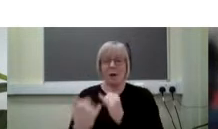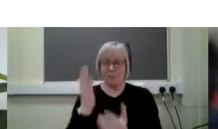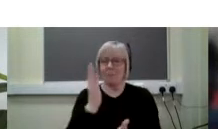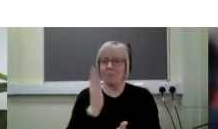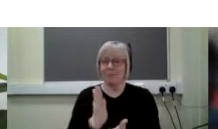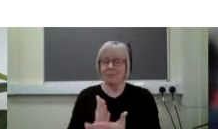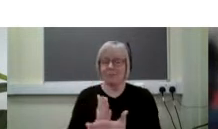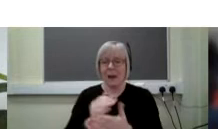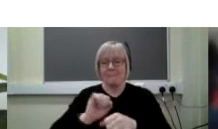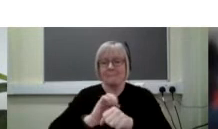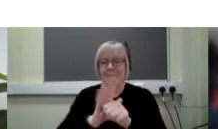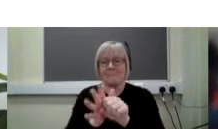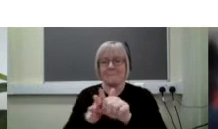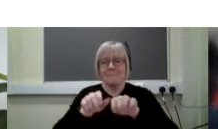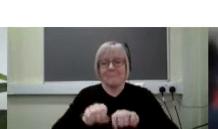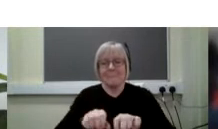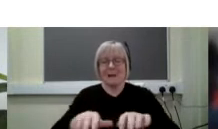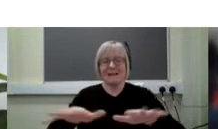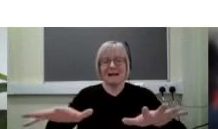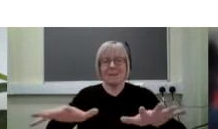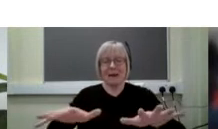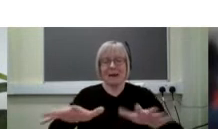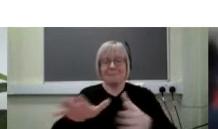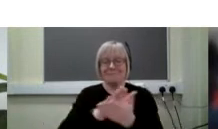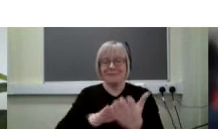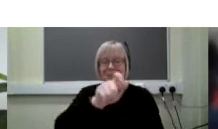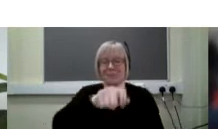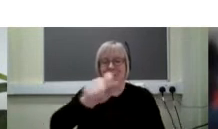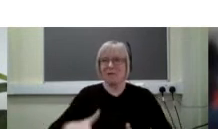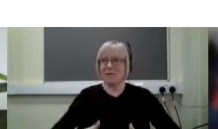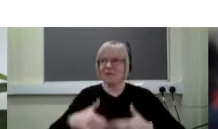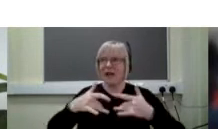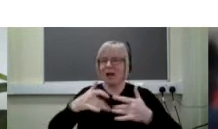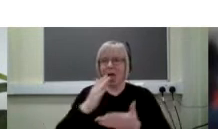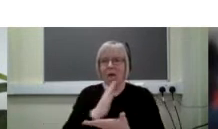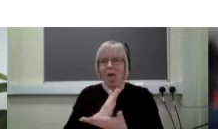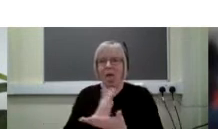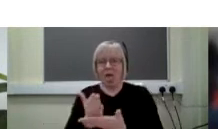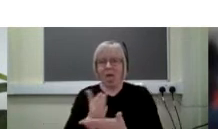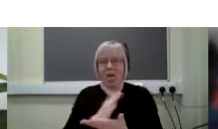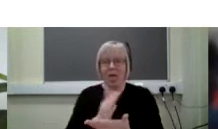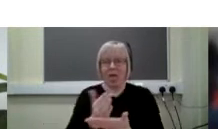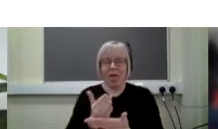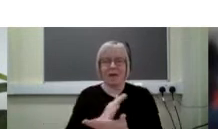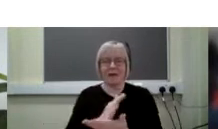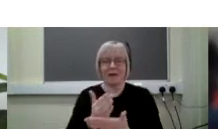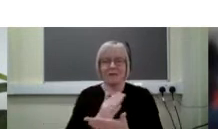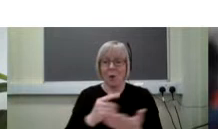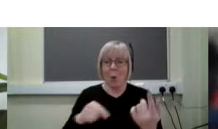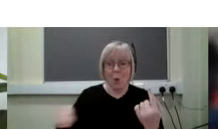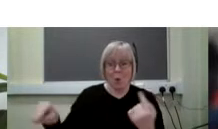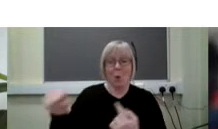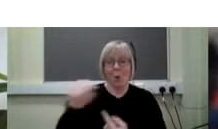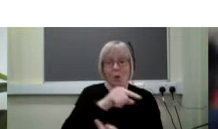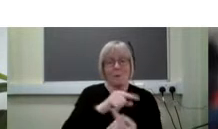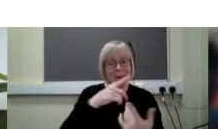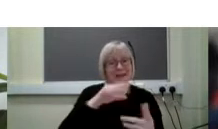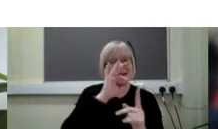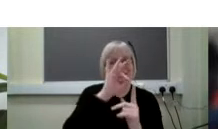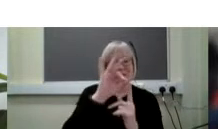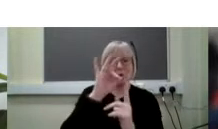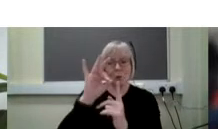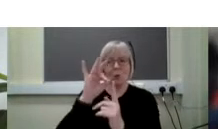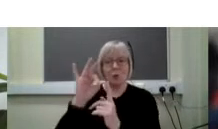had resulted in feelings of uncertainty for pretty much everyone we spoke to